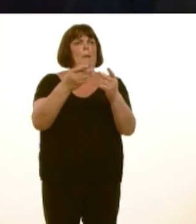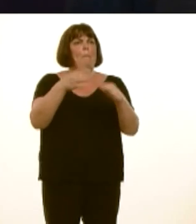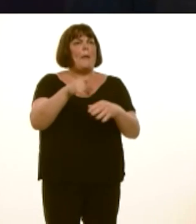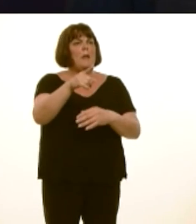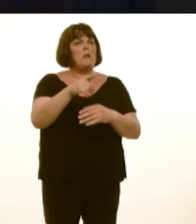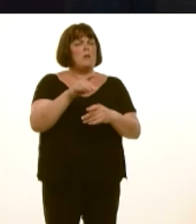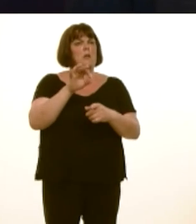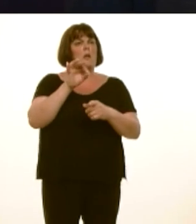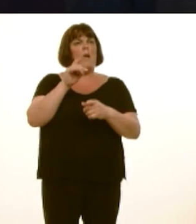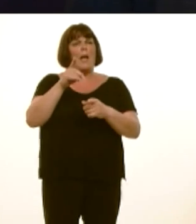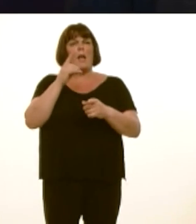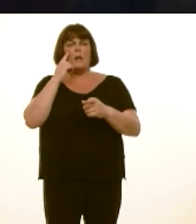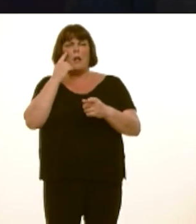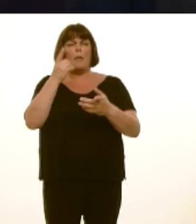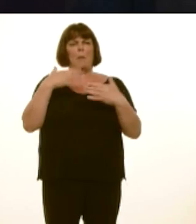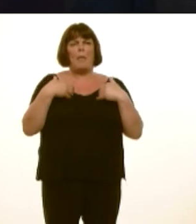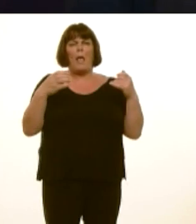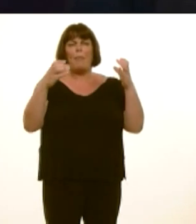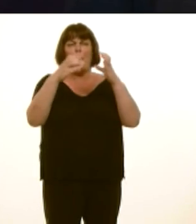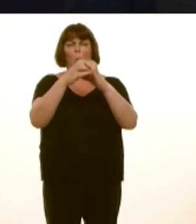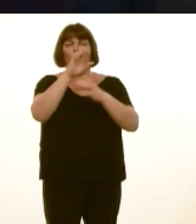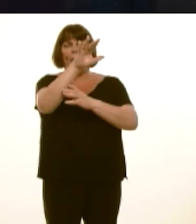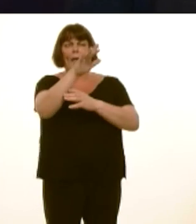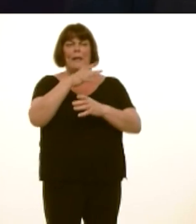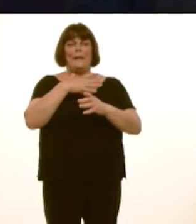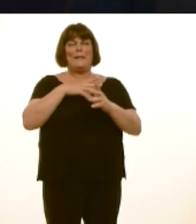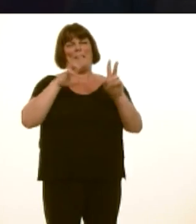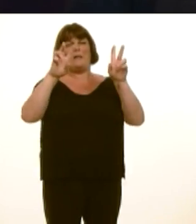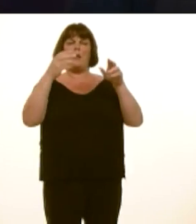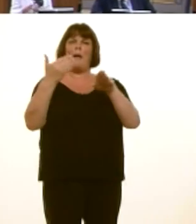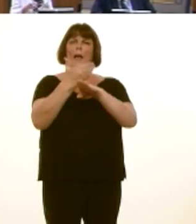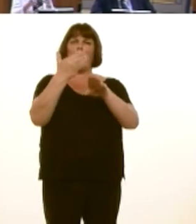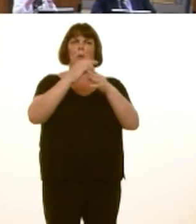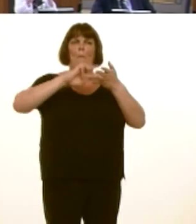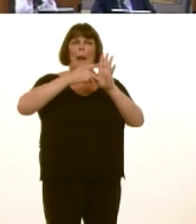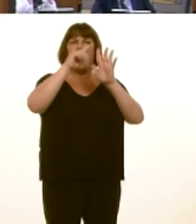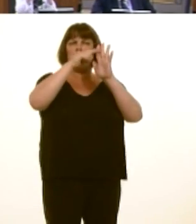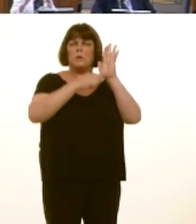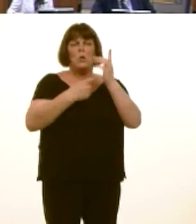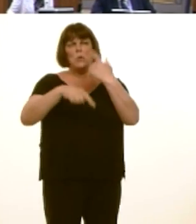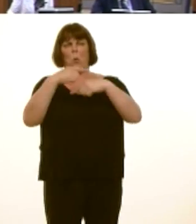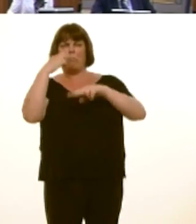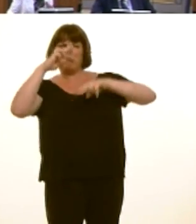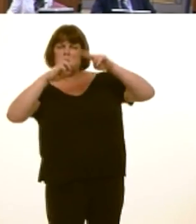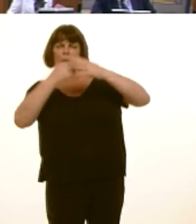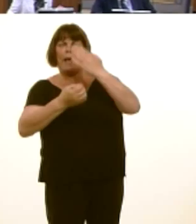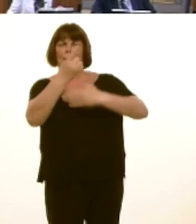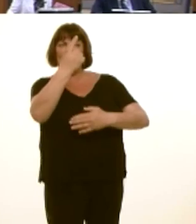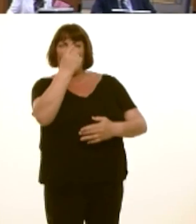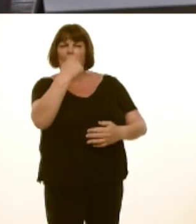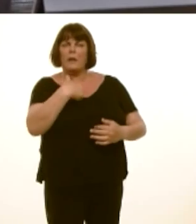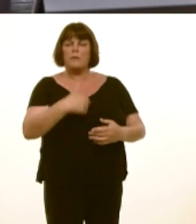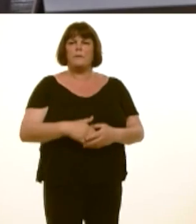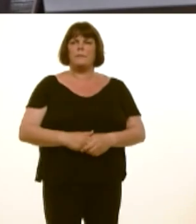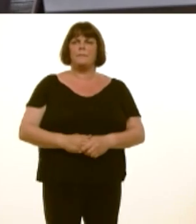gogledd cael cynllun gweithredu penodol fydd yn bosib i bob un ohonyn ni monitro? Mae'r arian wedi cael ei benodi at